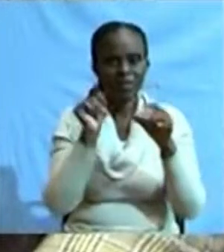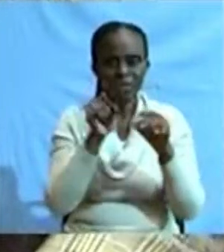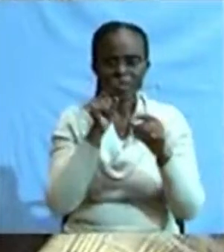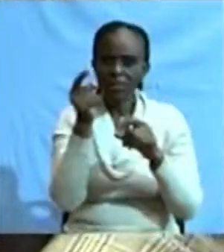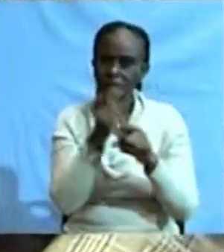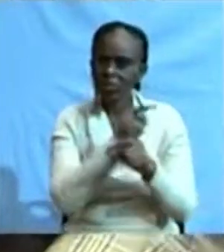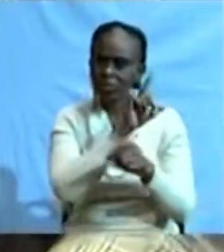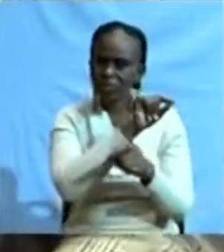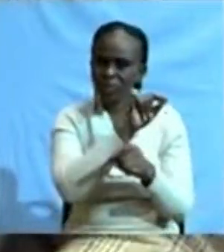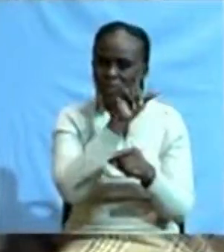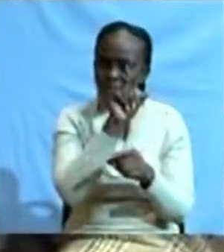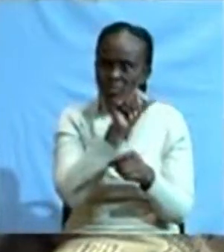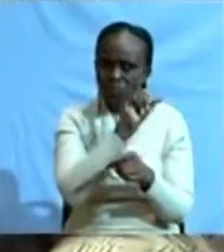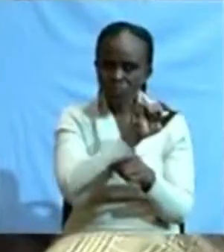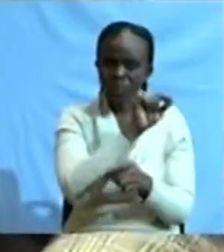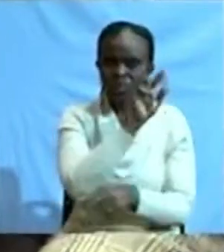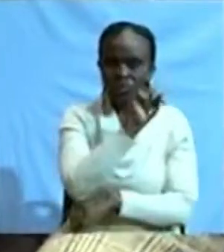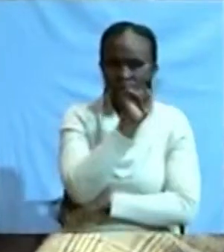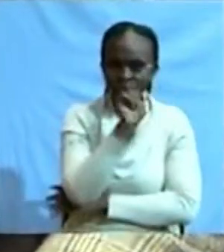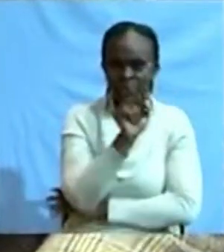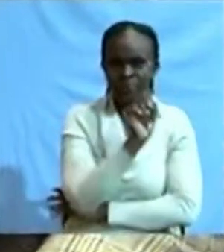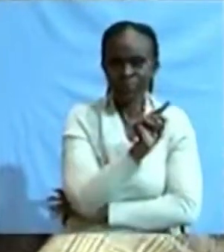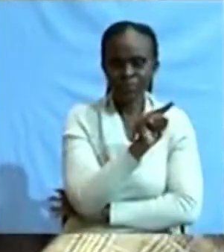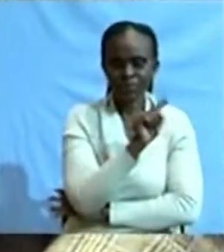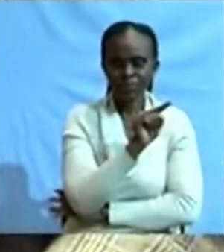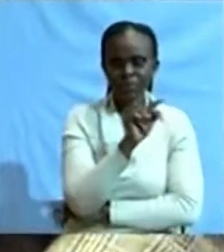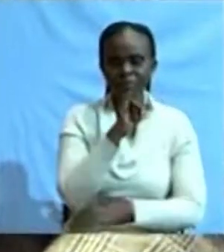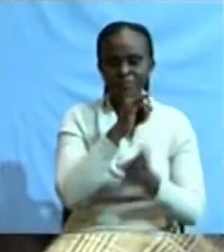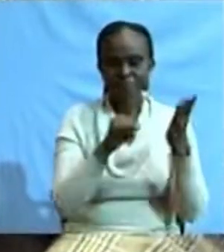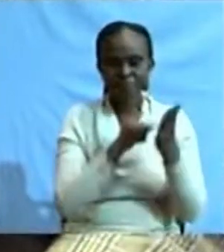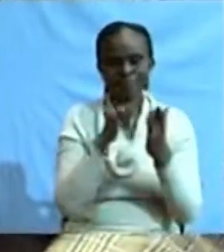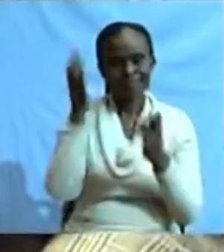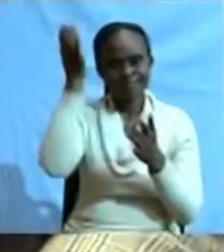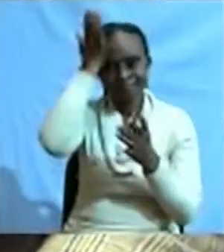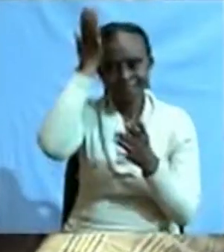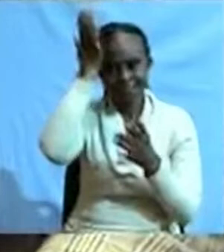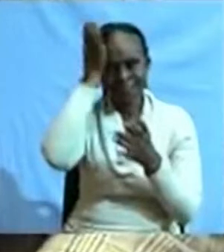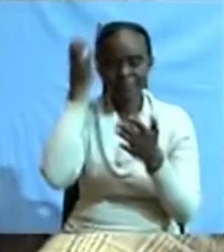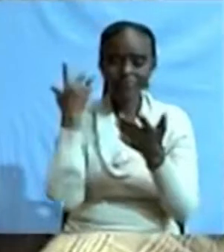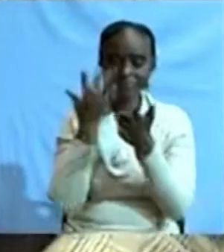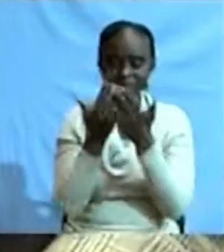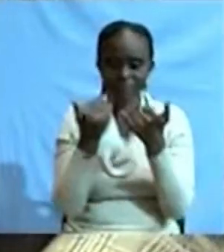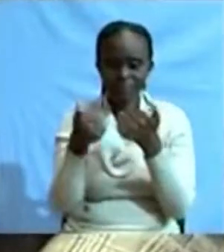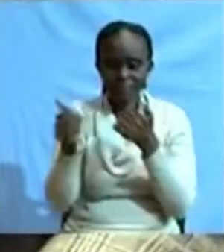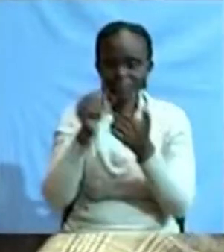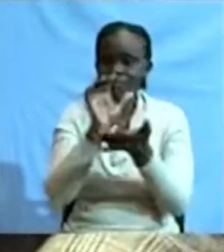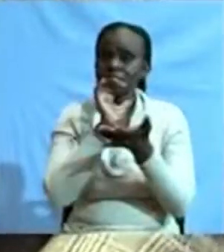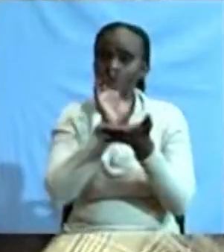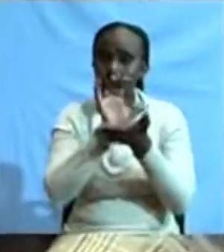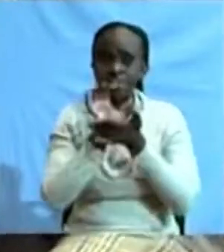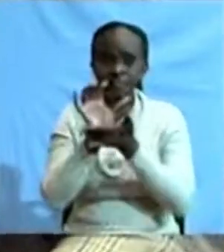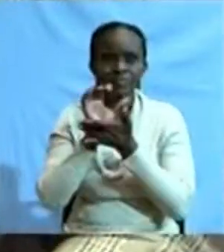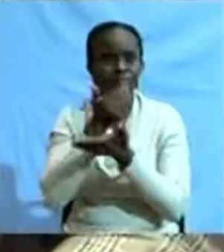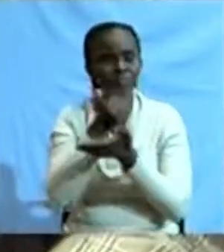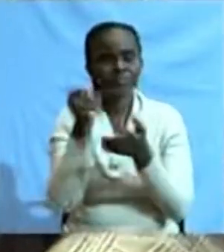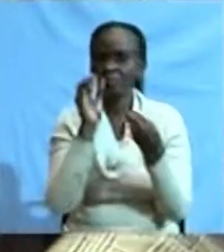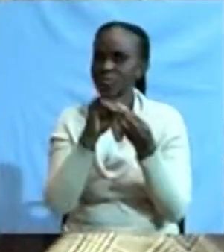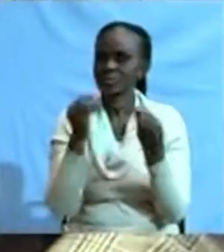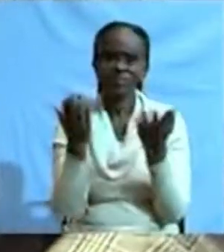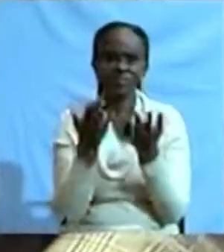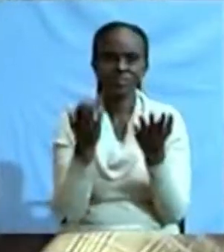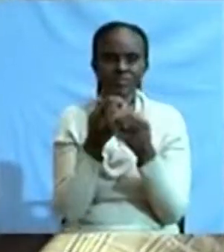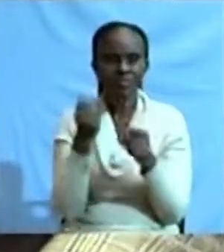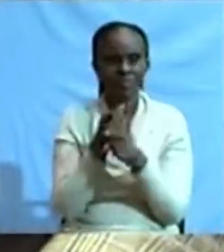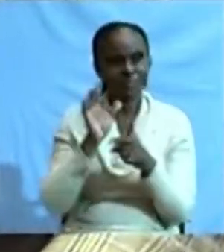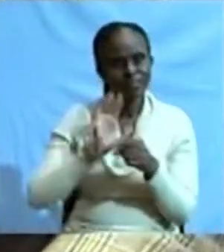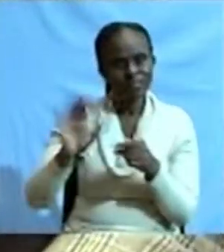from 2022 January to date, you are not borrowing anymore